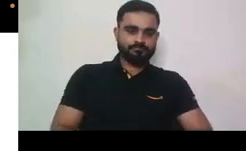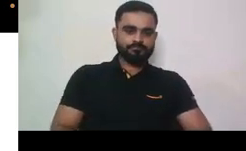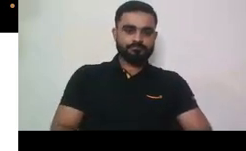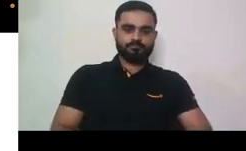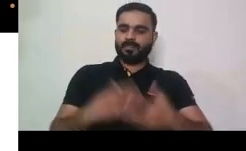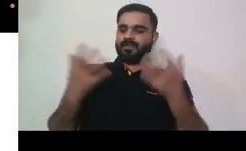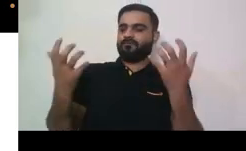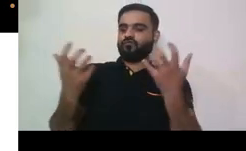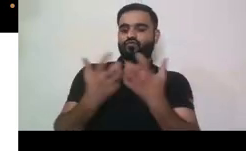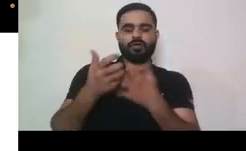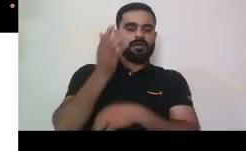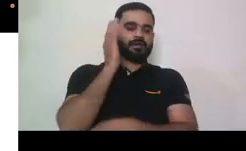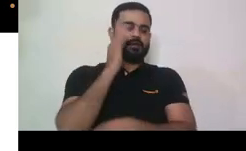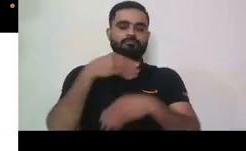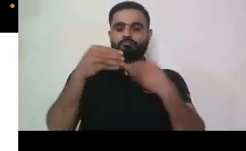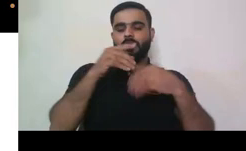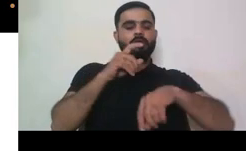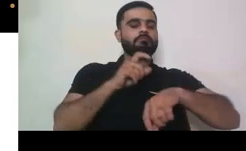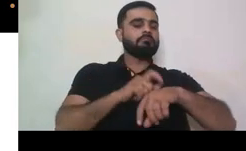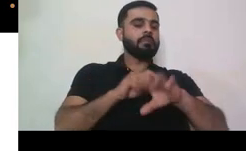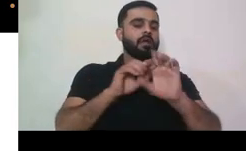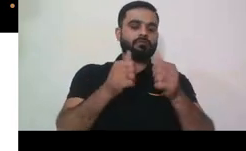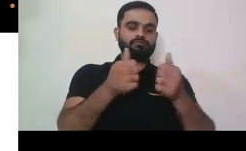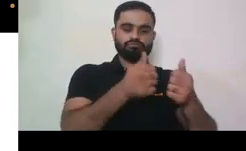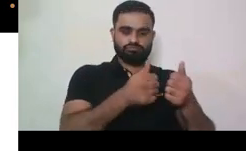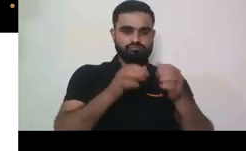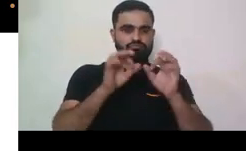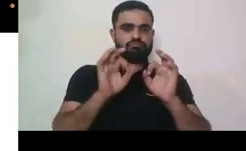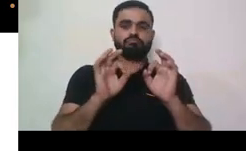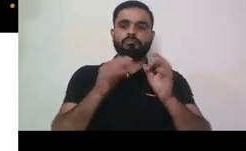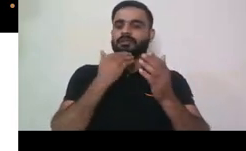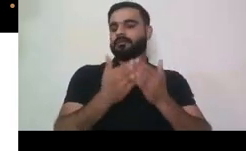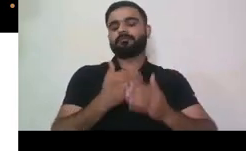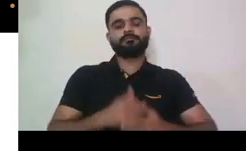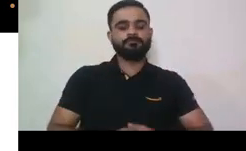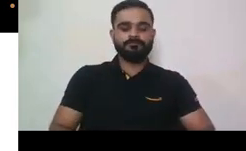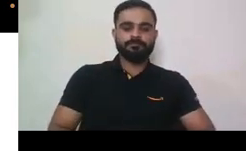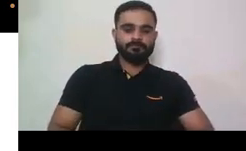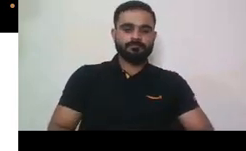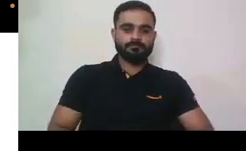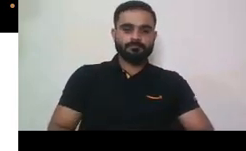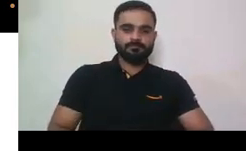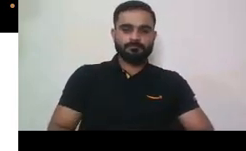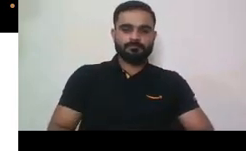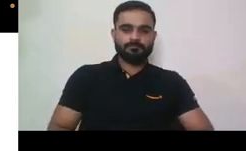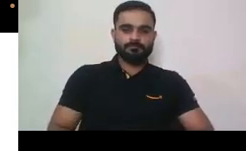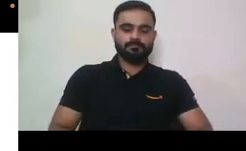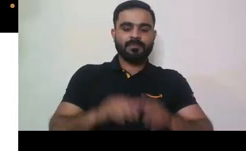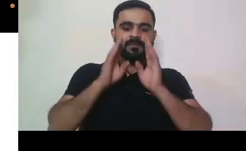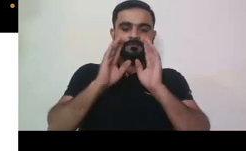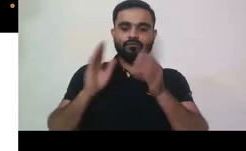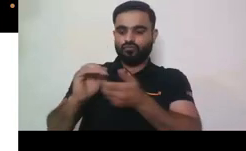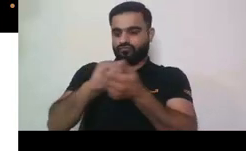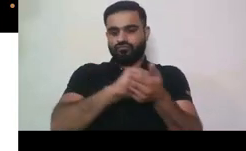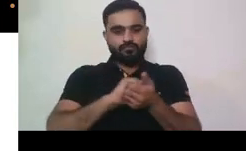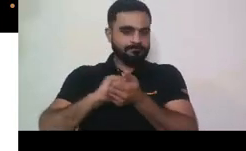Interactive session, flexible timing. Good, good. Very nice. Thank you. On Facebook also, they're saying be